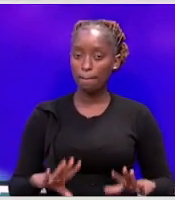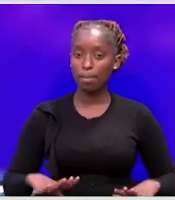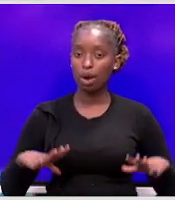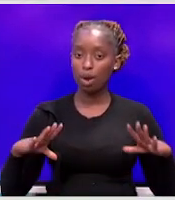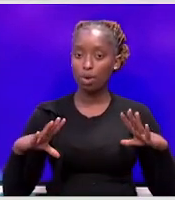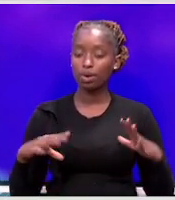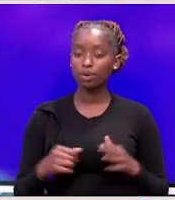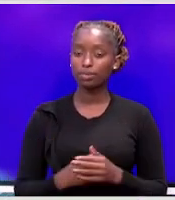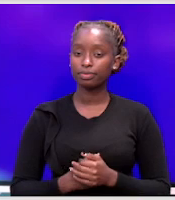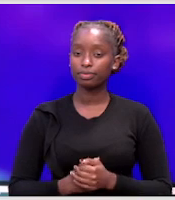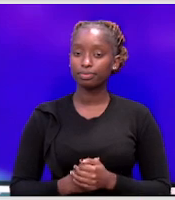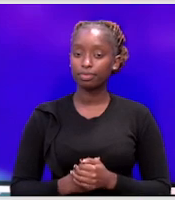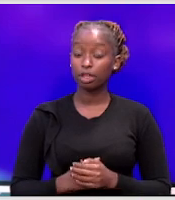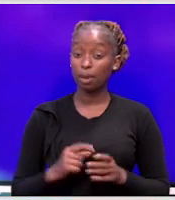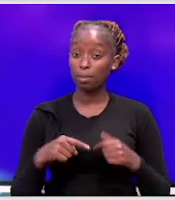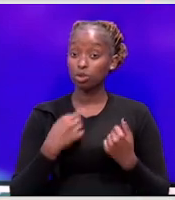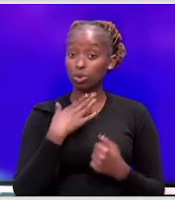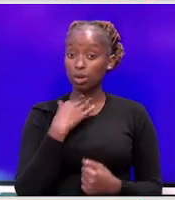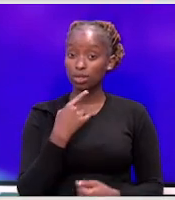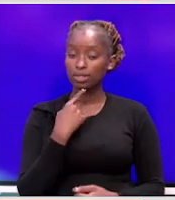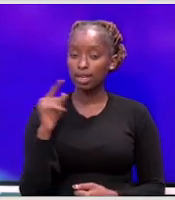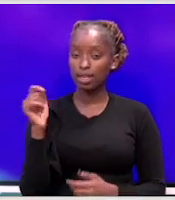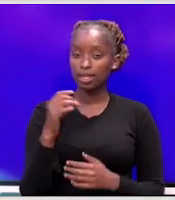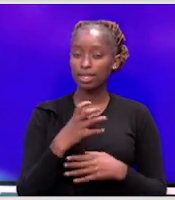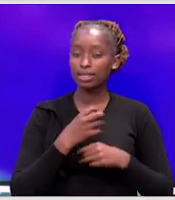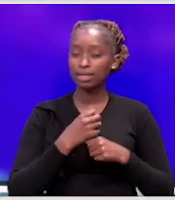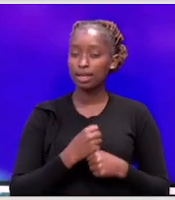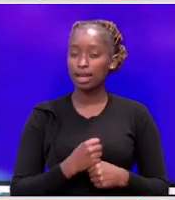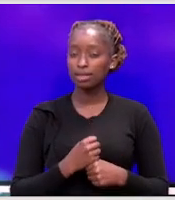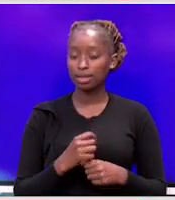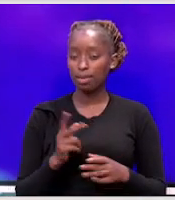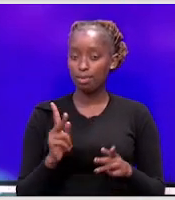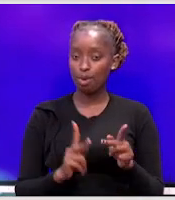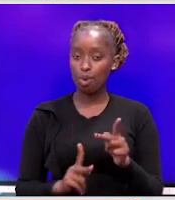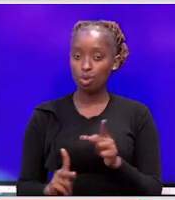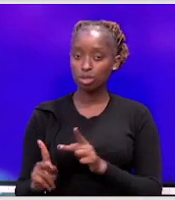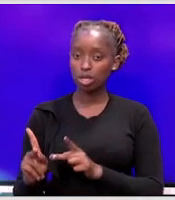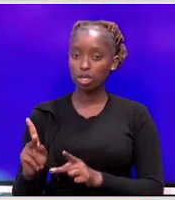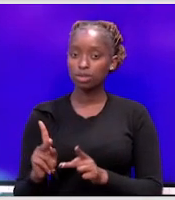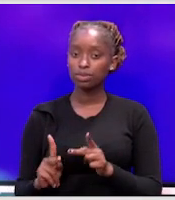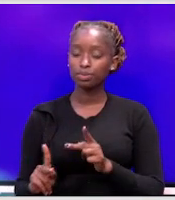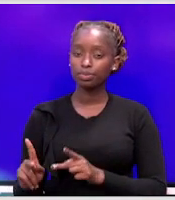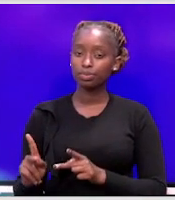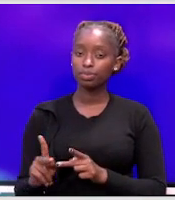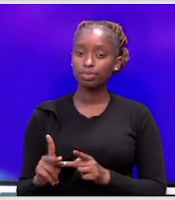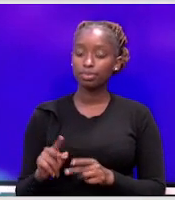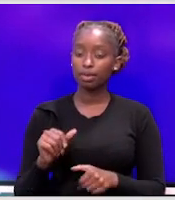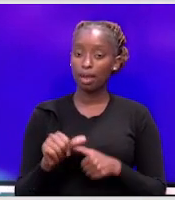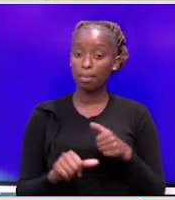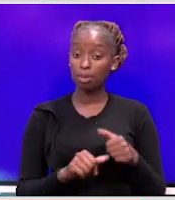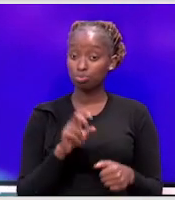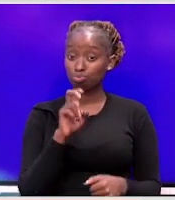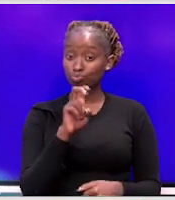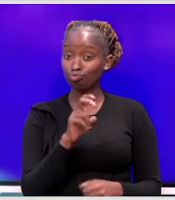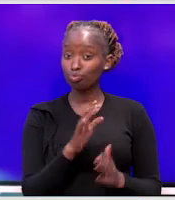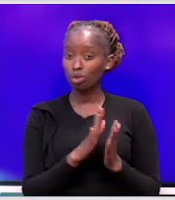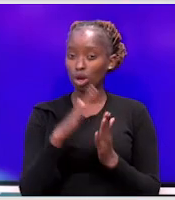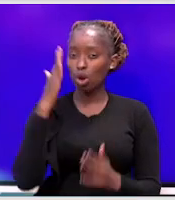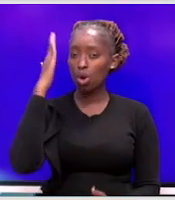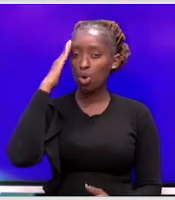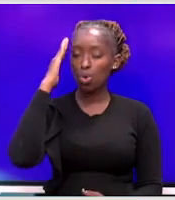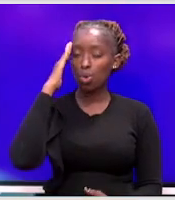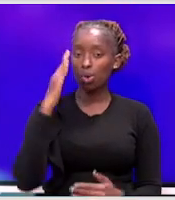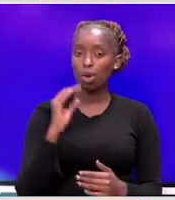just tell Kenyans to trust the process. Trust the process. The process of identifying, nurture and monetize